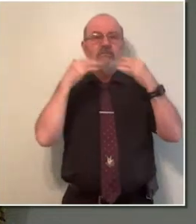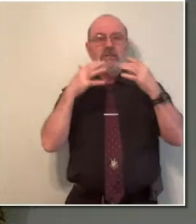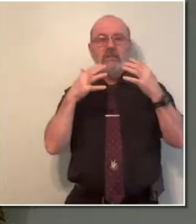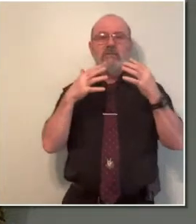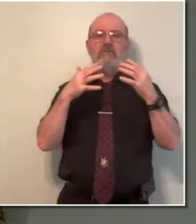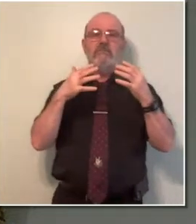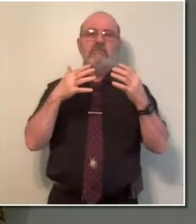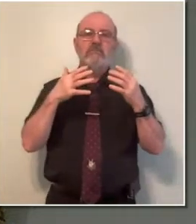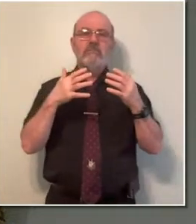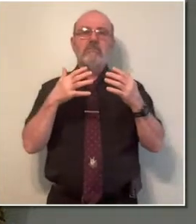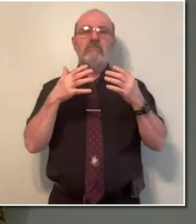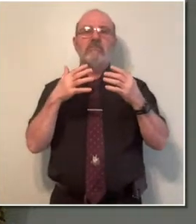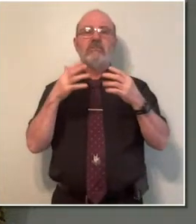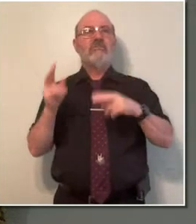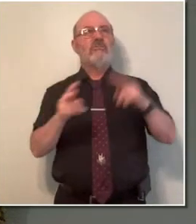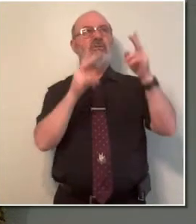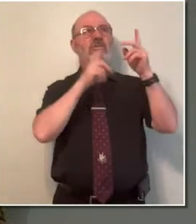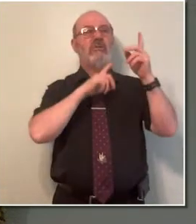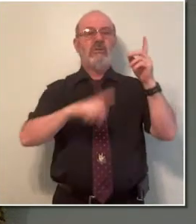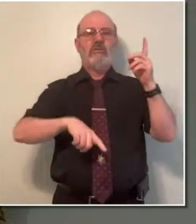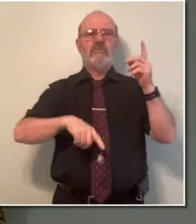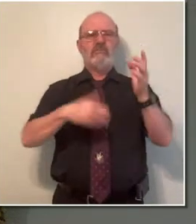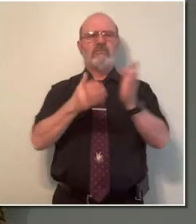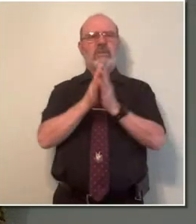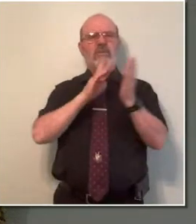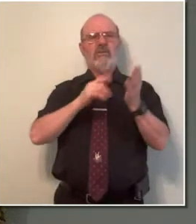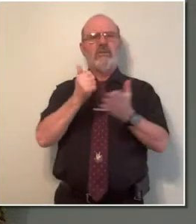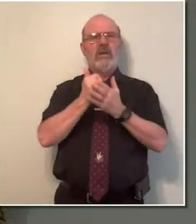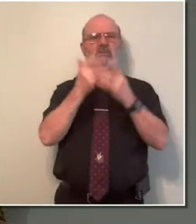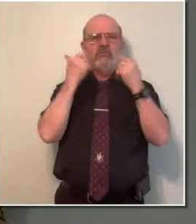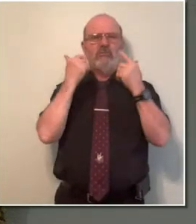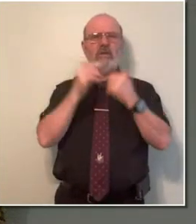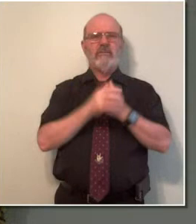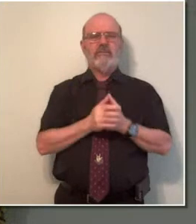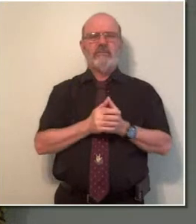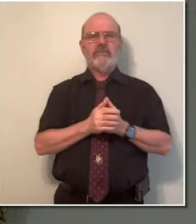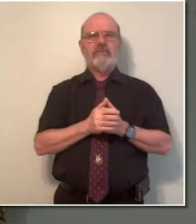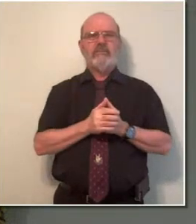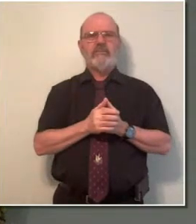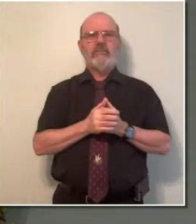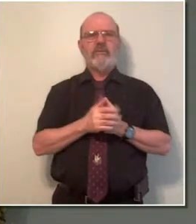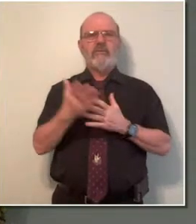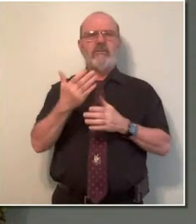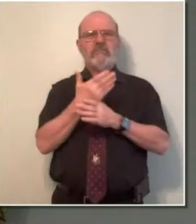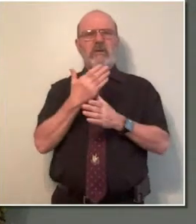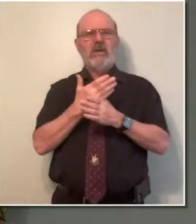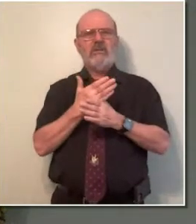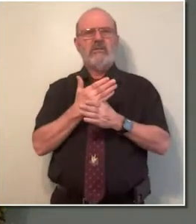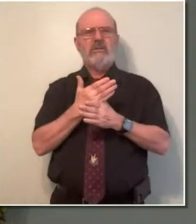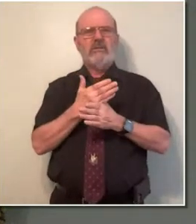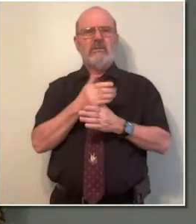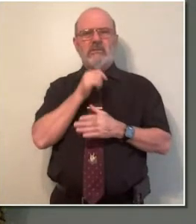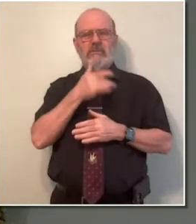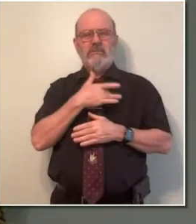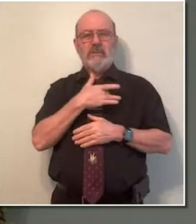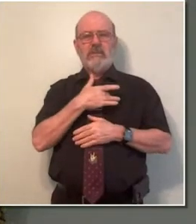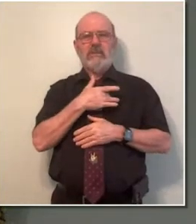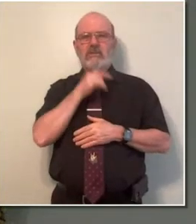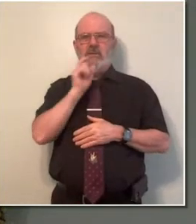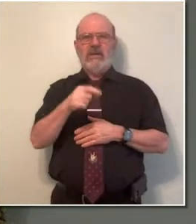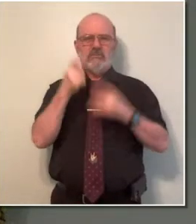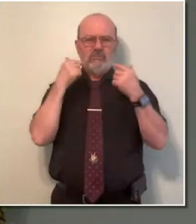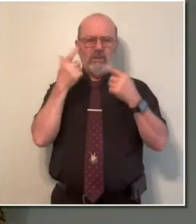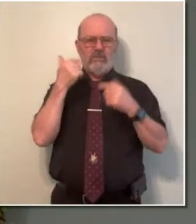turn to the Lord. You ever ask the Lord to help you cry? You ever get bothered by the lack of feeling? I'm not saying that you have to cry in order to feel,